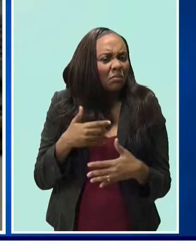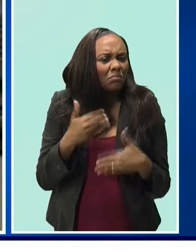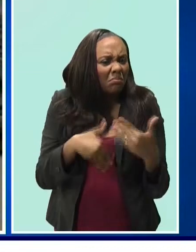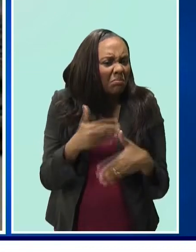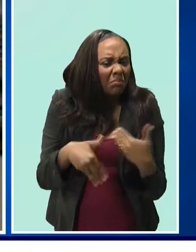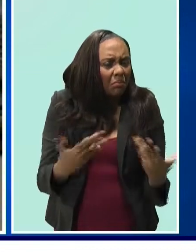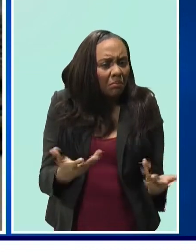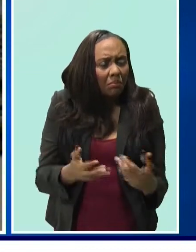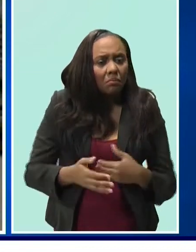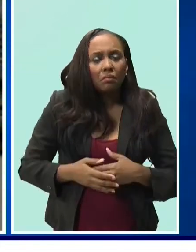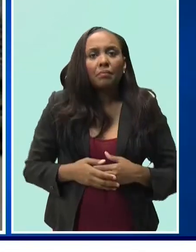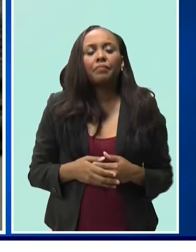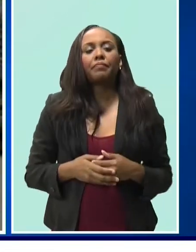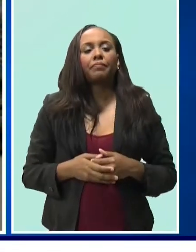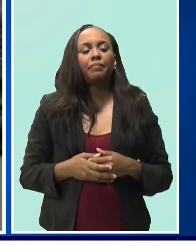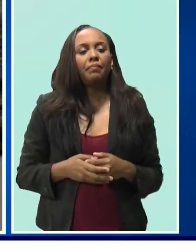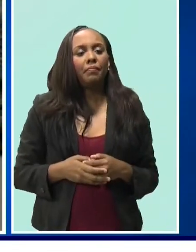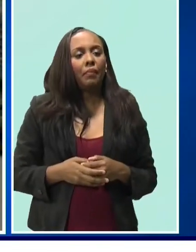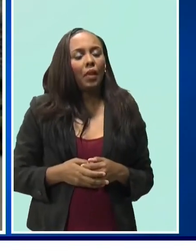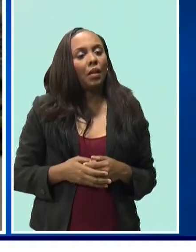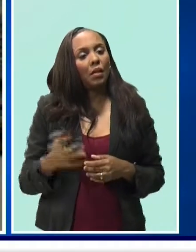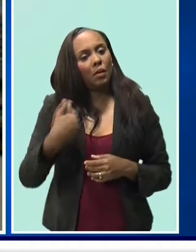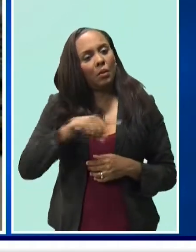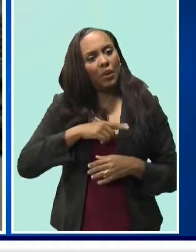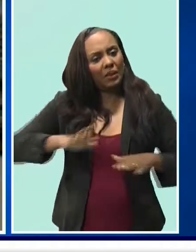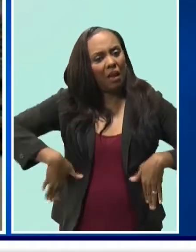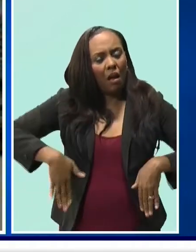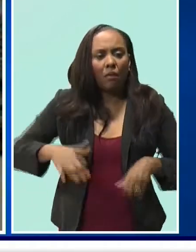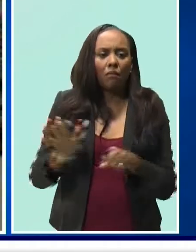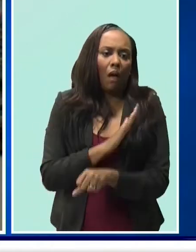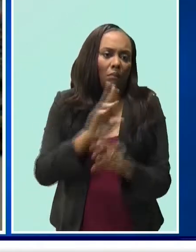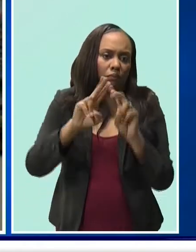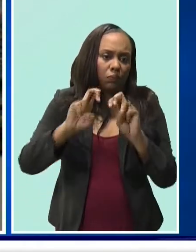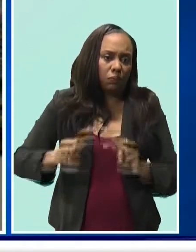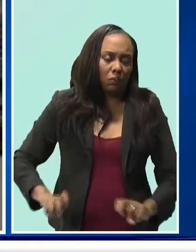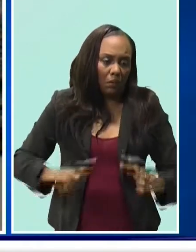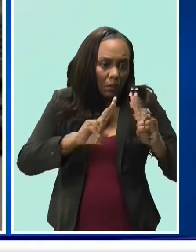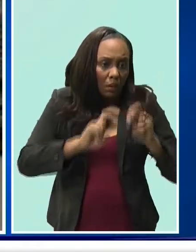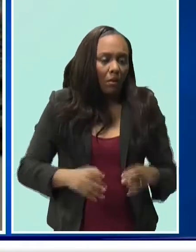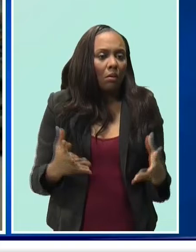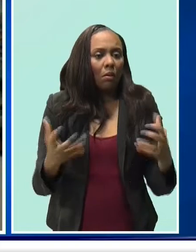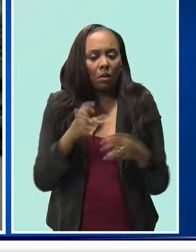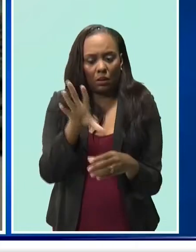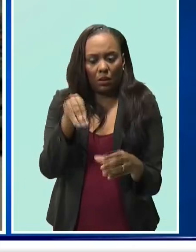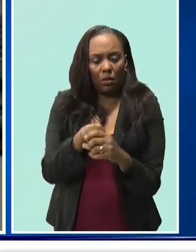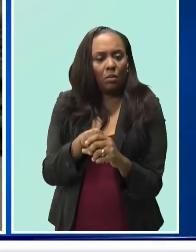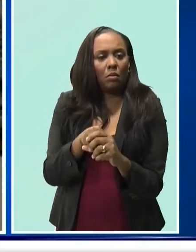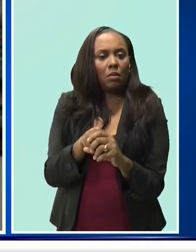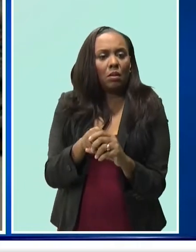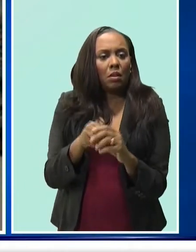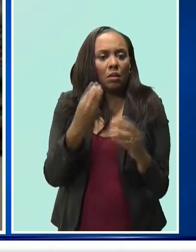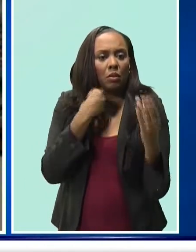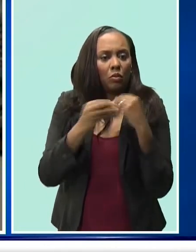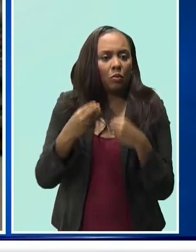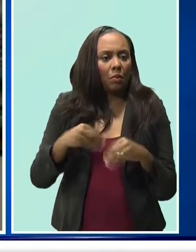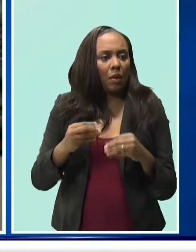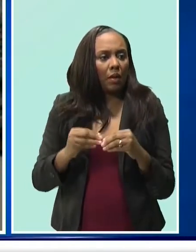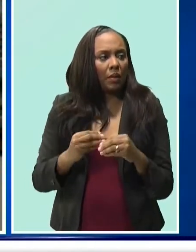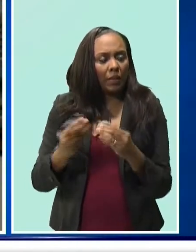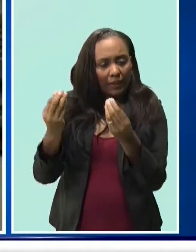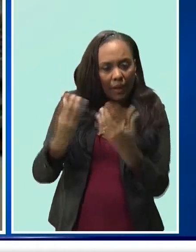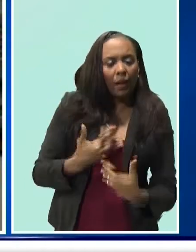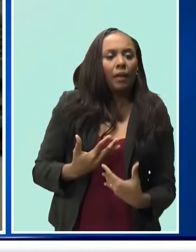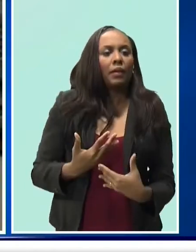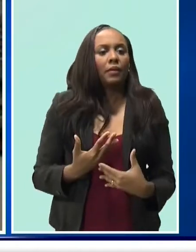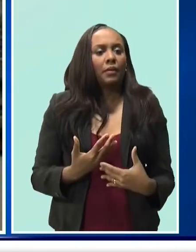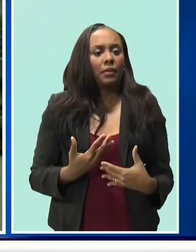Well, we are yet to conduct a full assessment because we want to involve the retailers to have them provide us with a gauge of